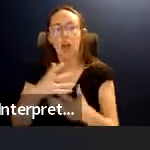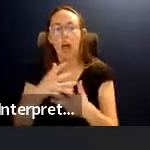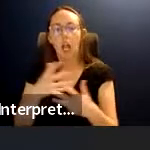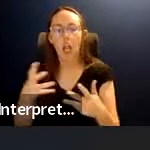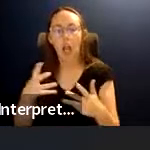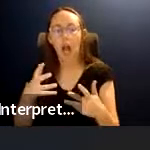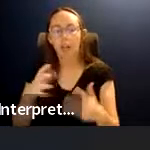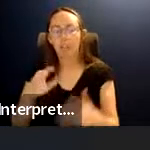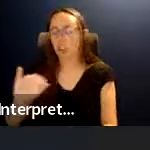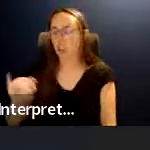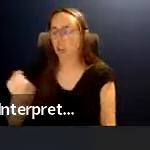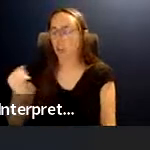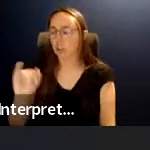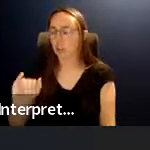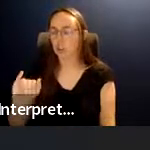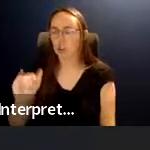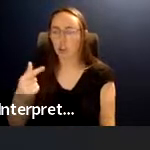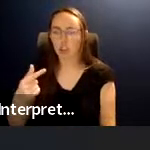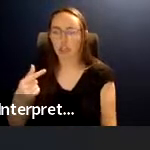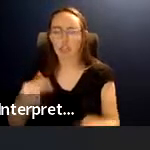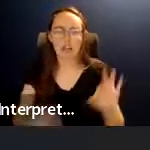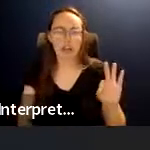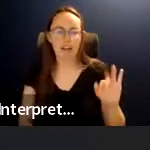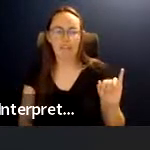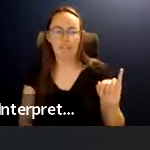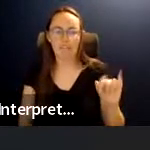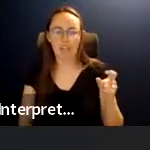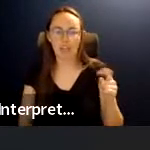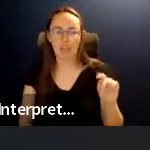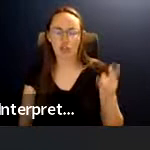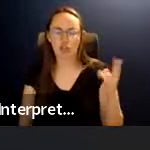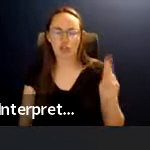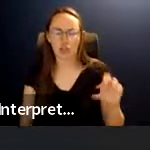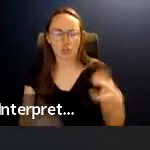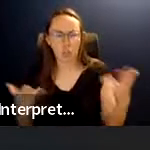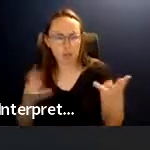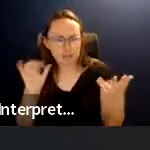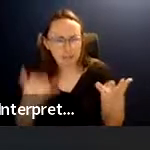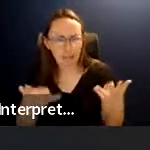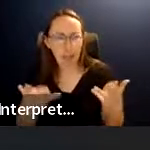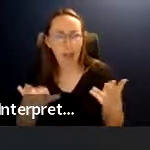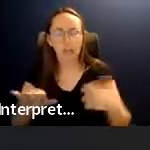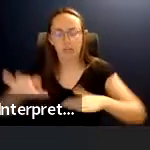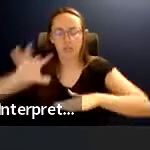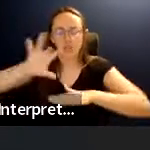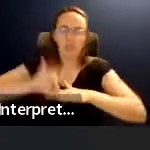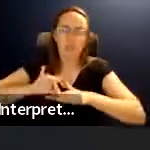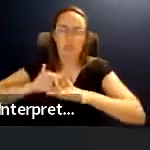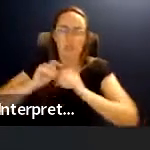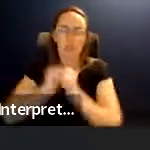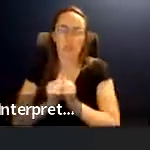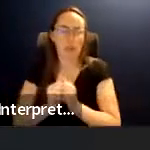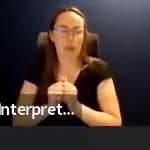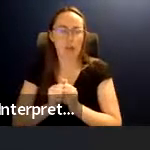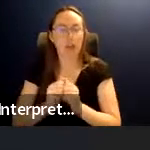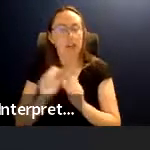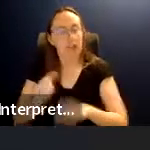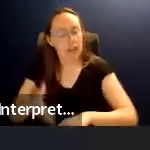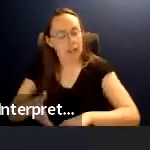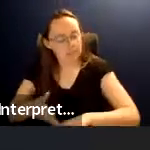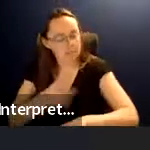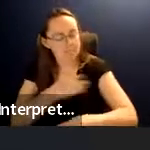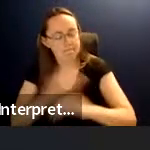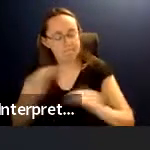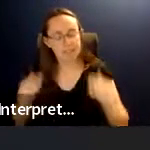fixtures. And jigs and fixtures are things that hold things together. It can increase productivity in